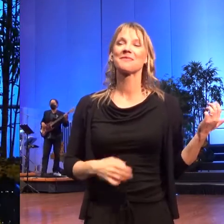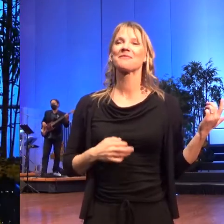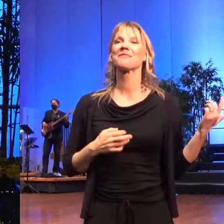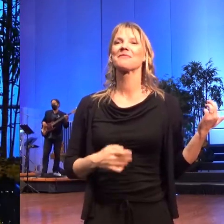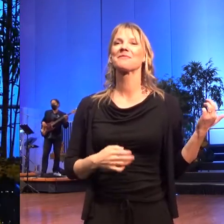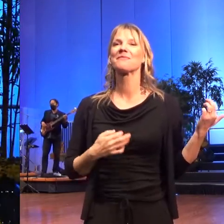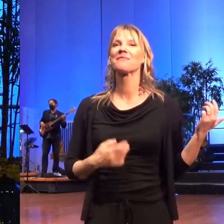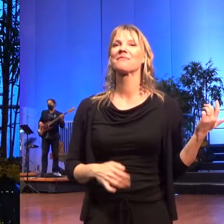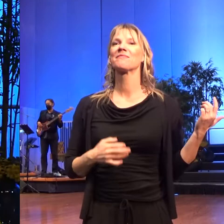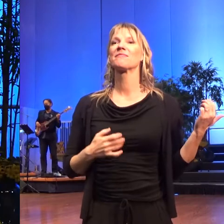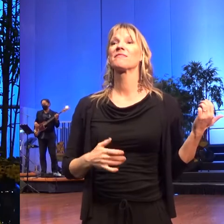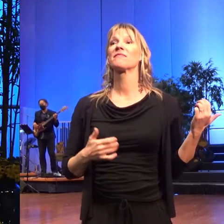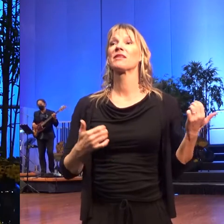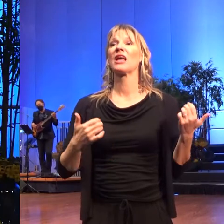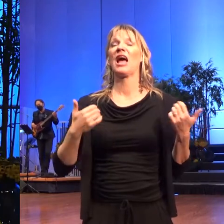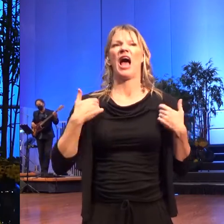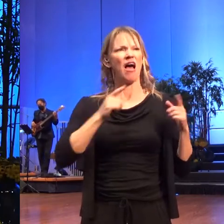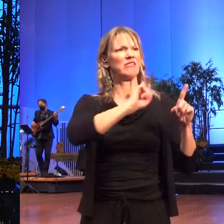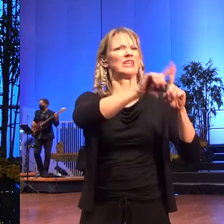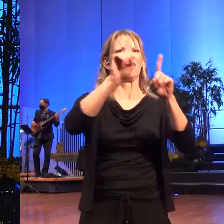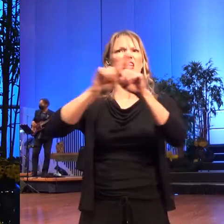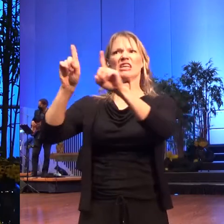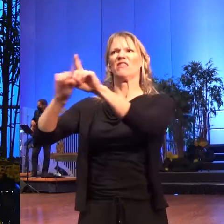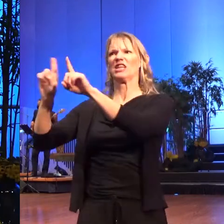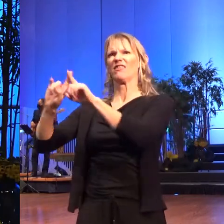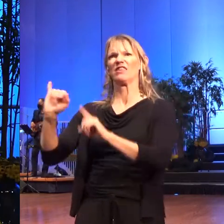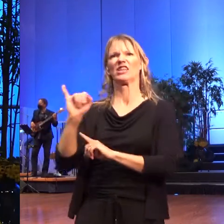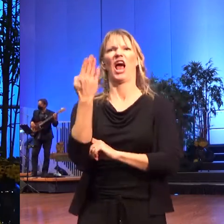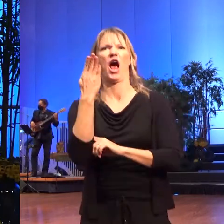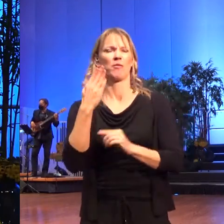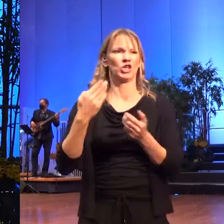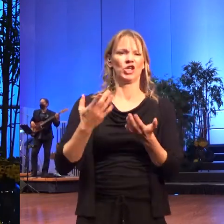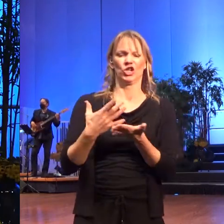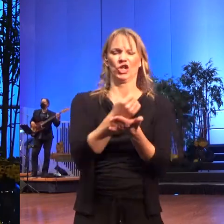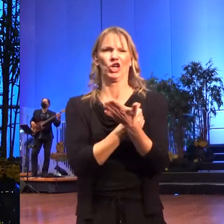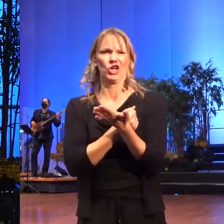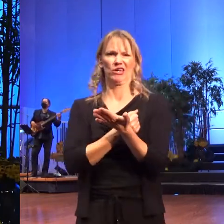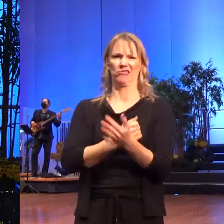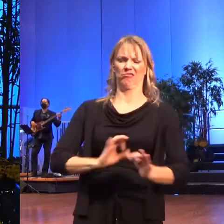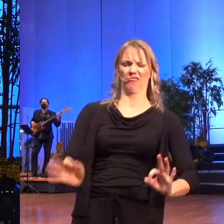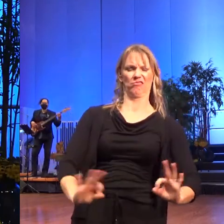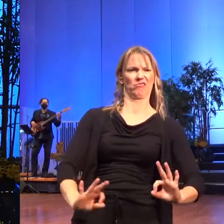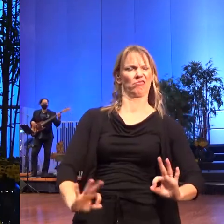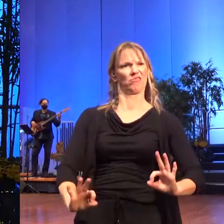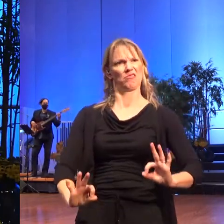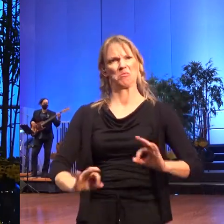We got every kind of job at the minimum wage, yeah.